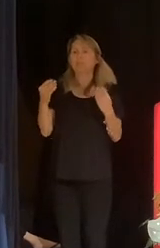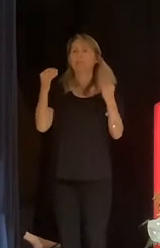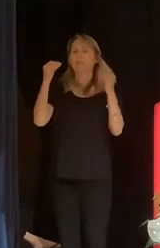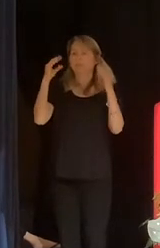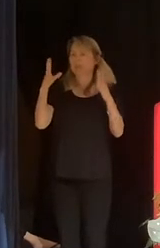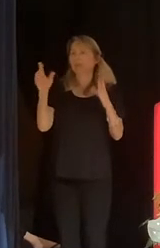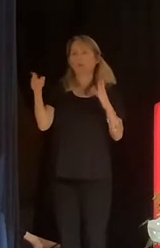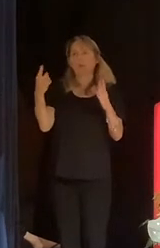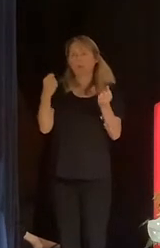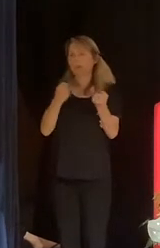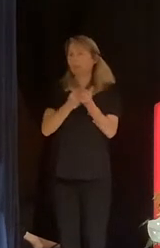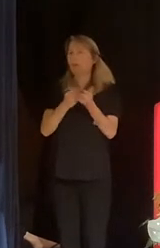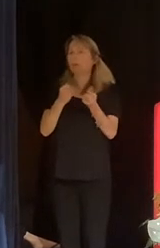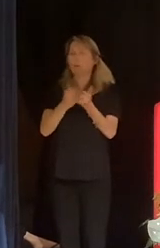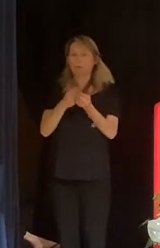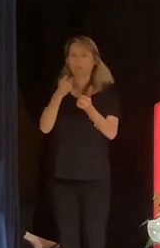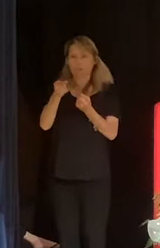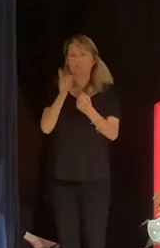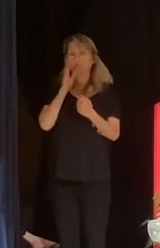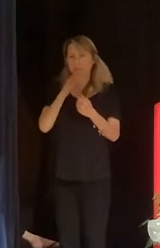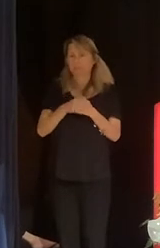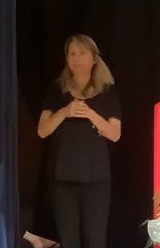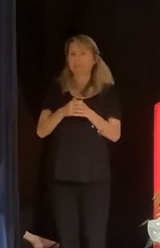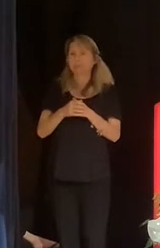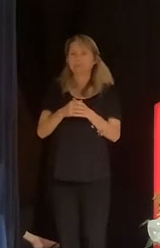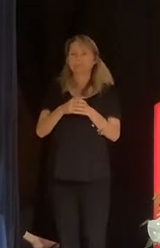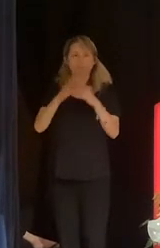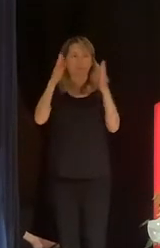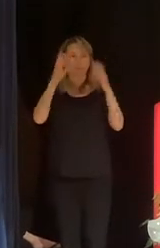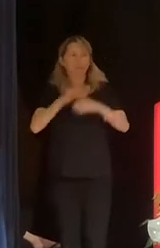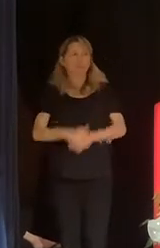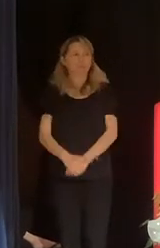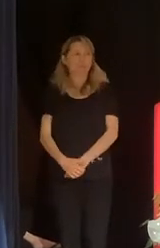will always be there for you.